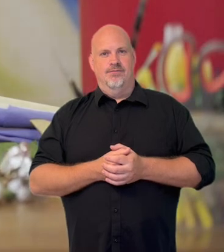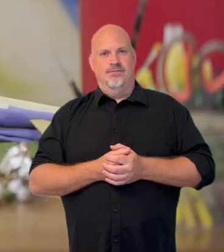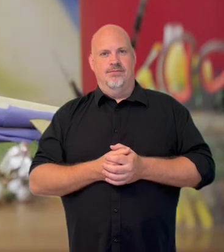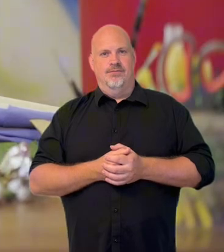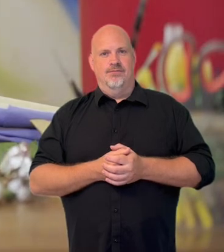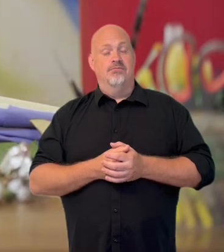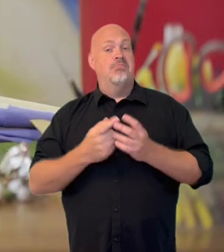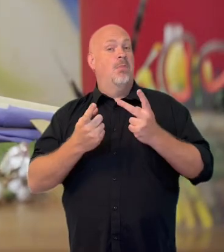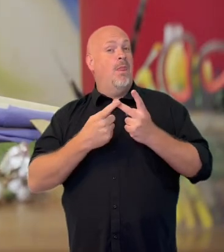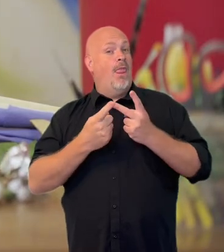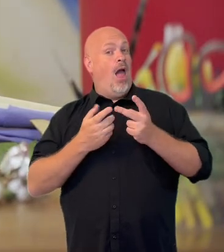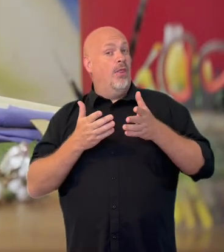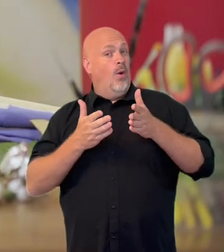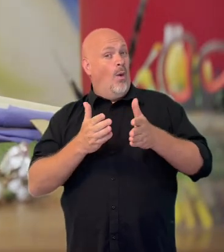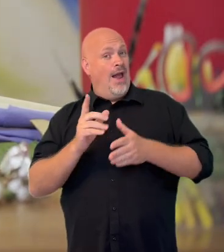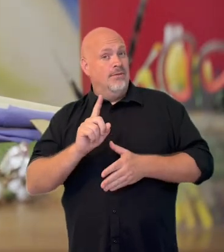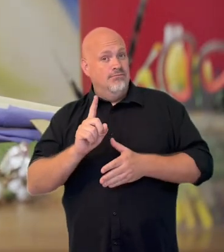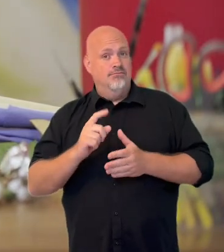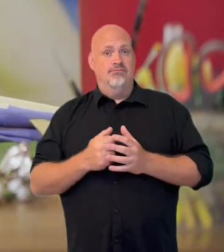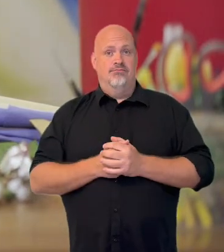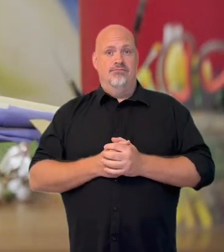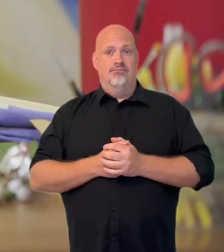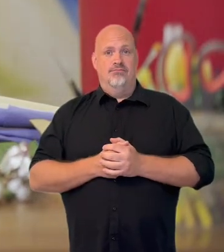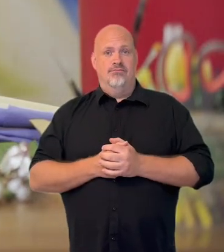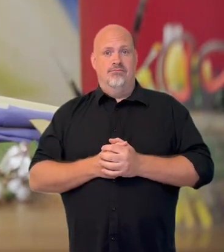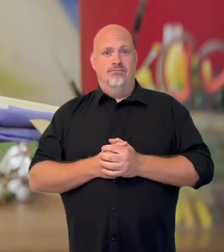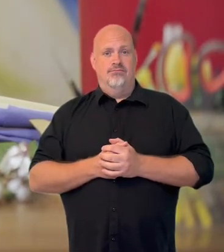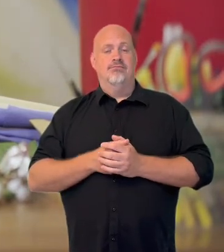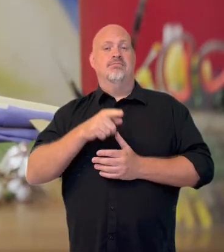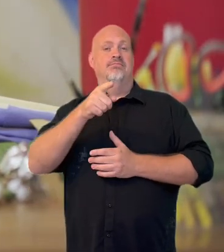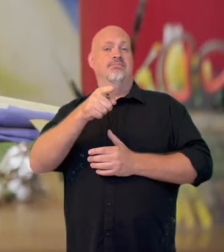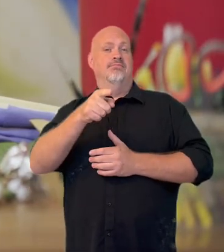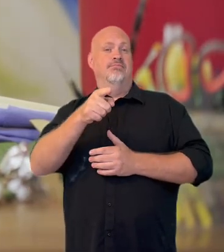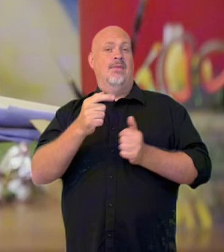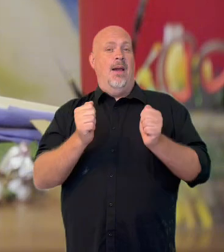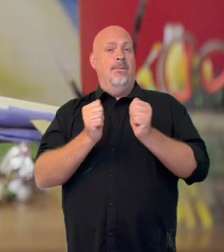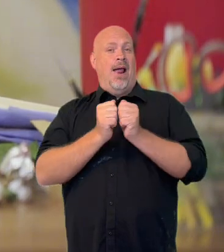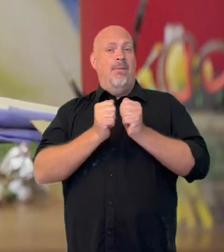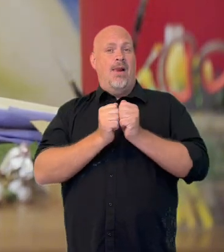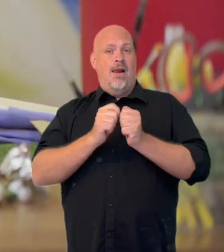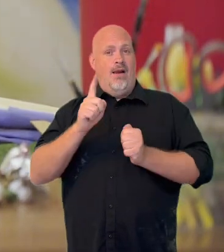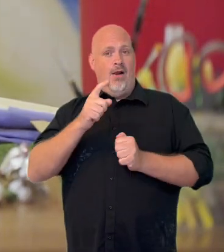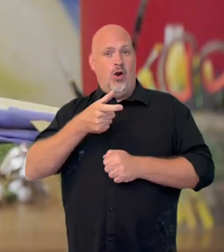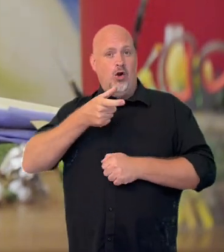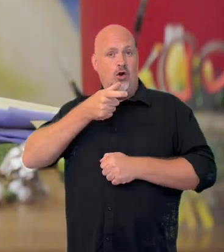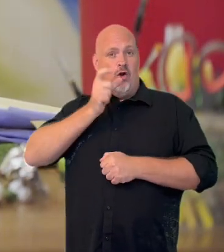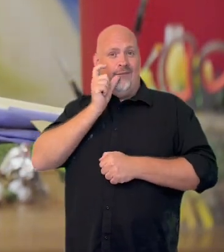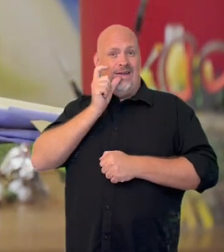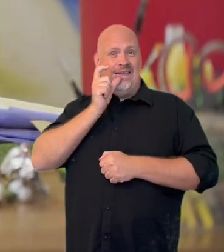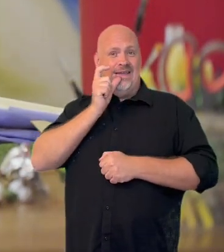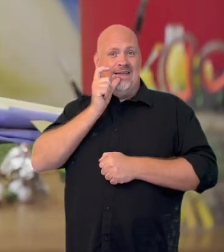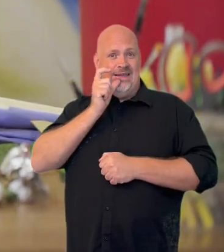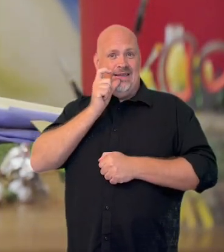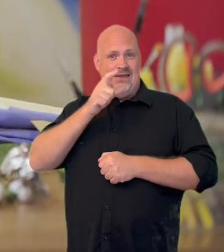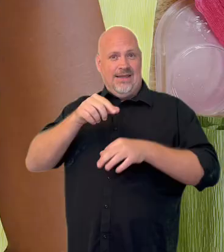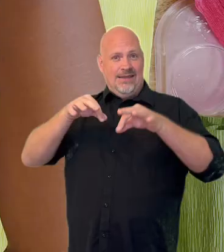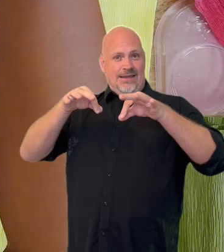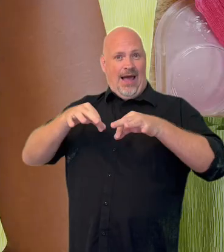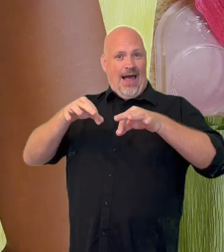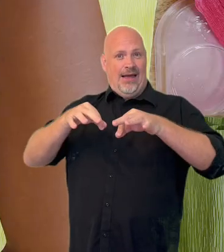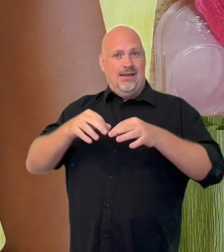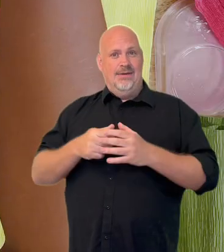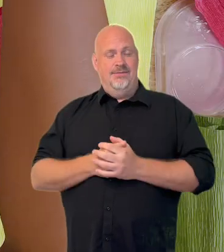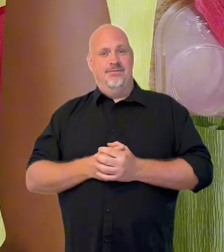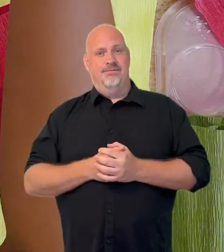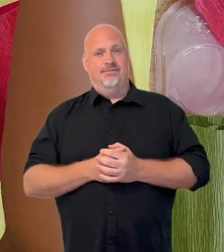Another way to dye your paper is with coffee.